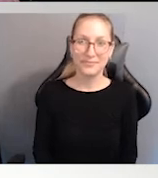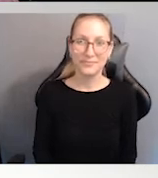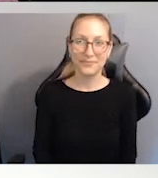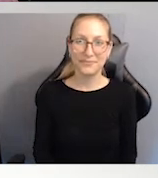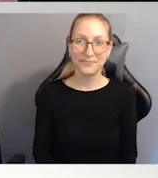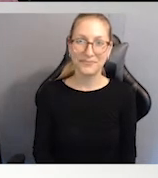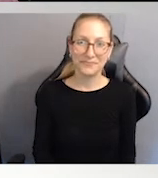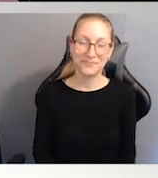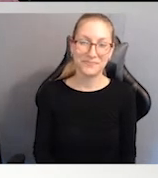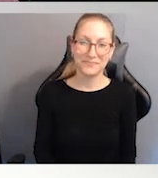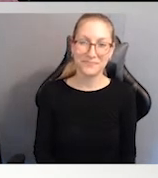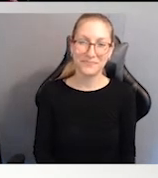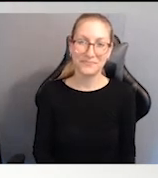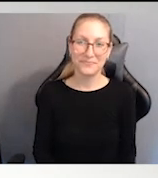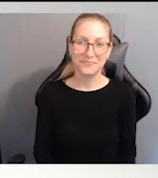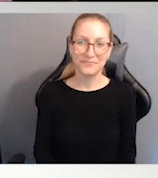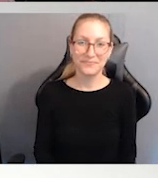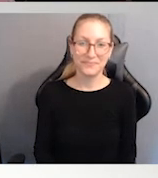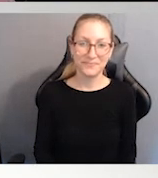weekend.